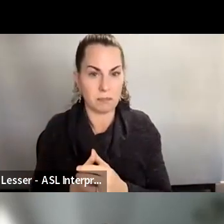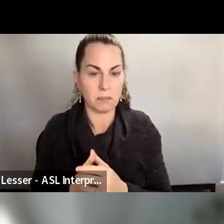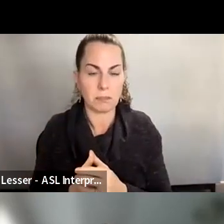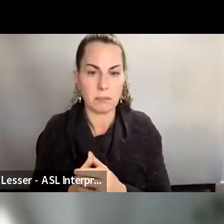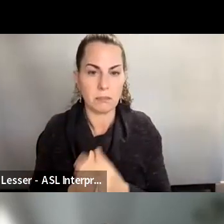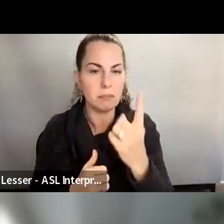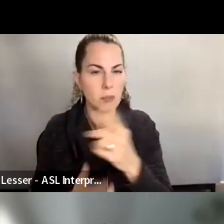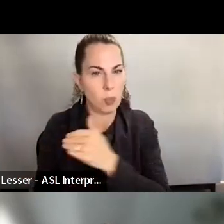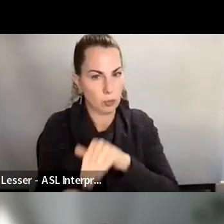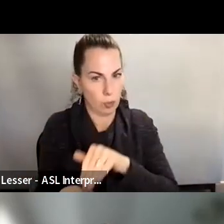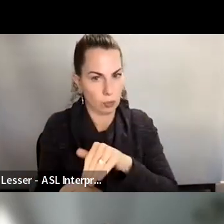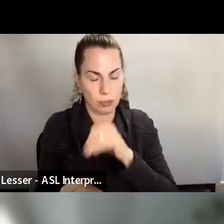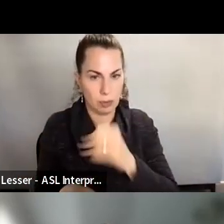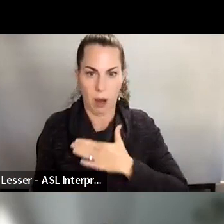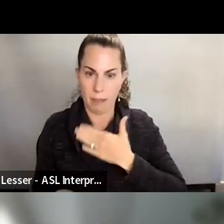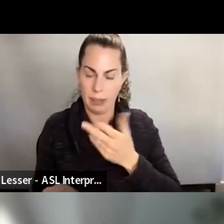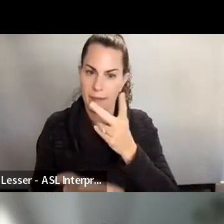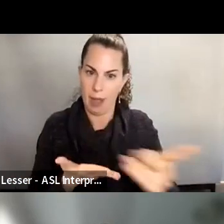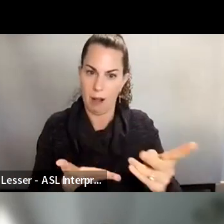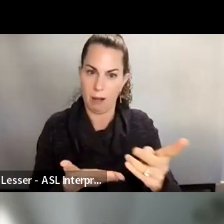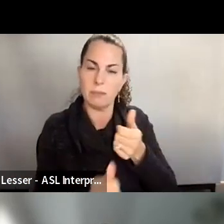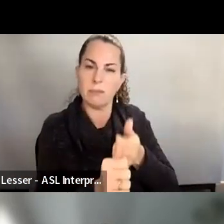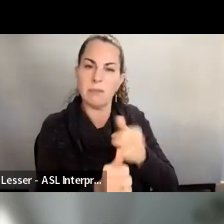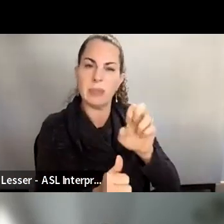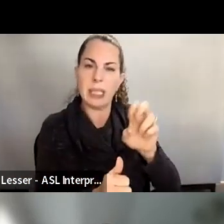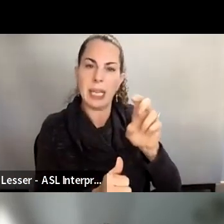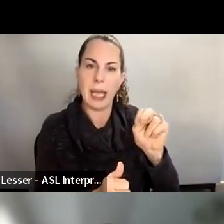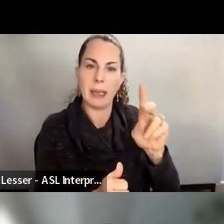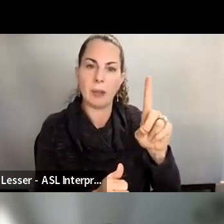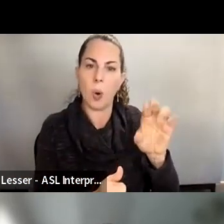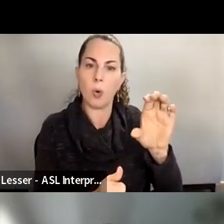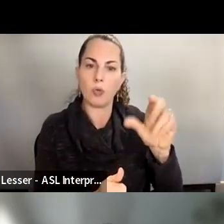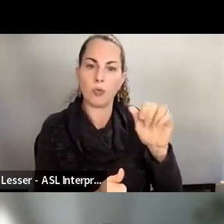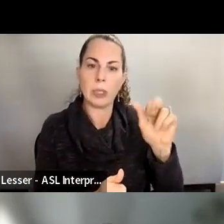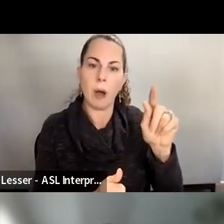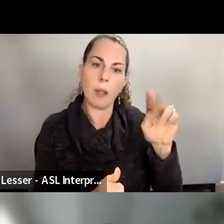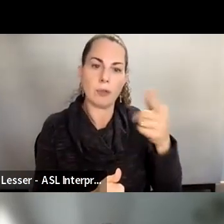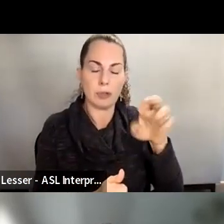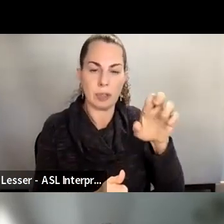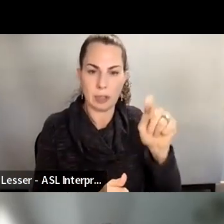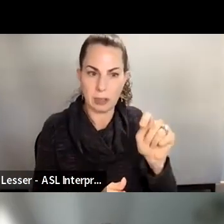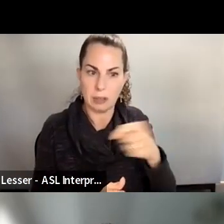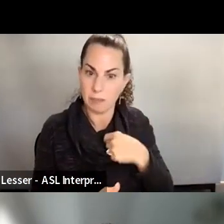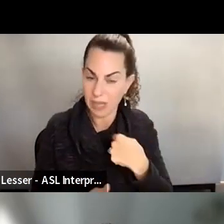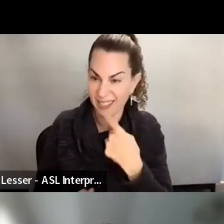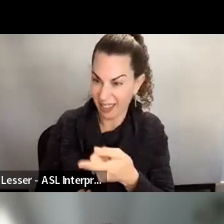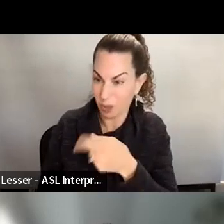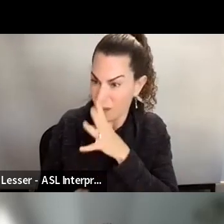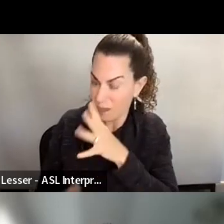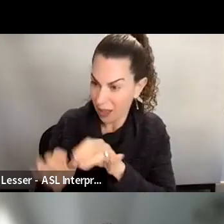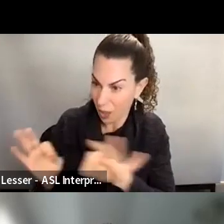was not happy that he failed. He was an endocrinologist. And, I said, you speak the language, you just don't